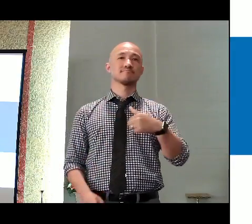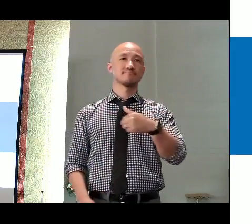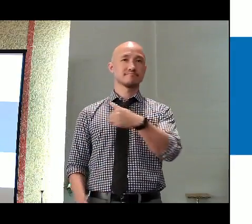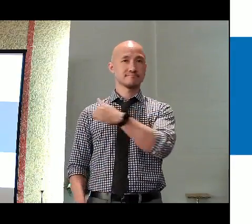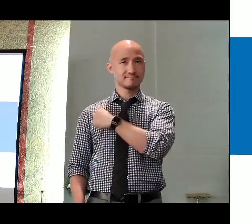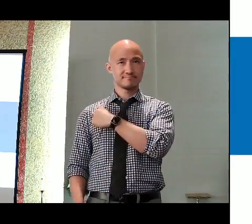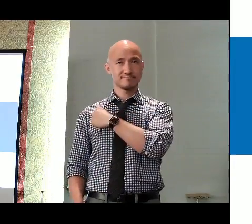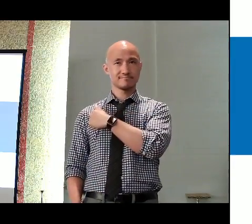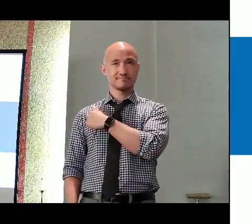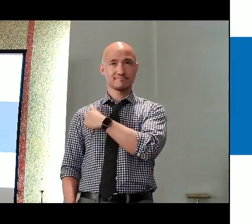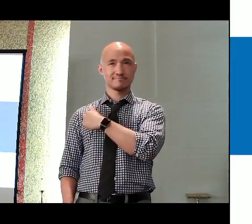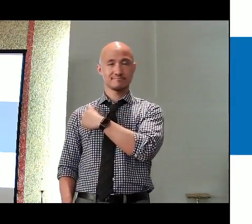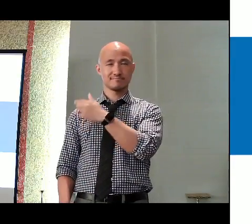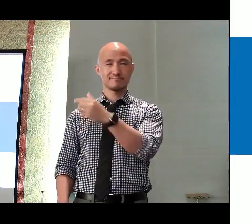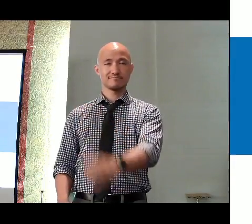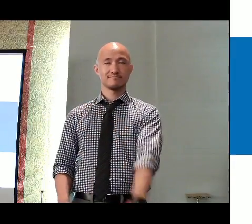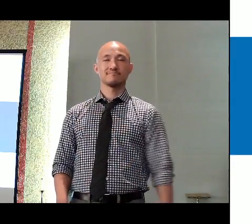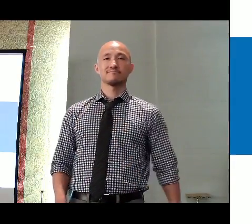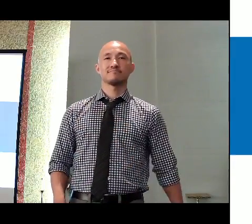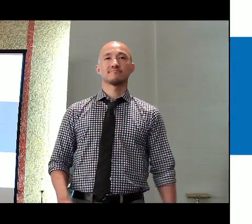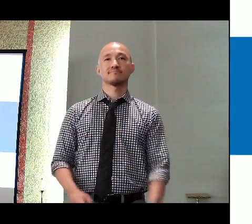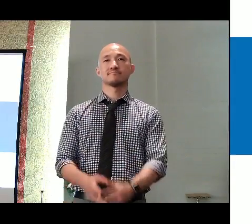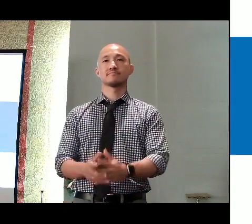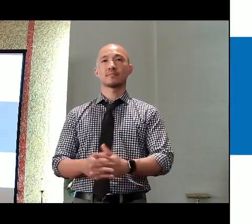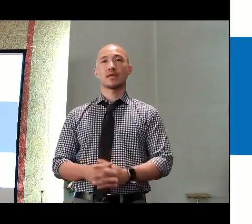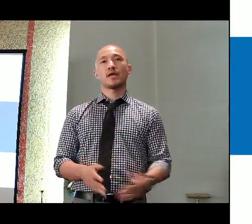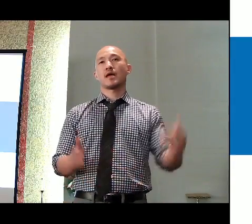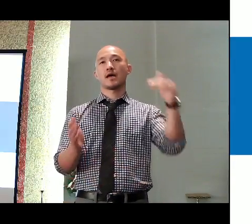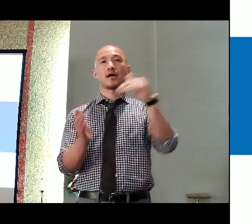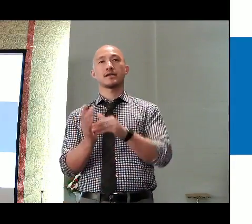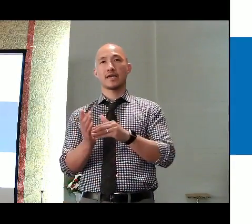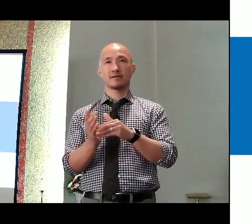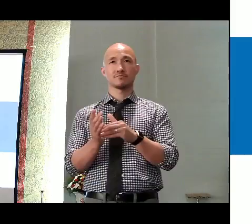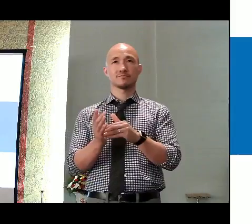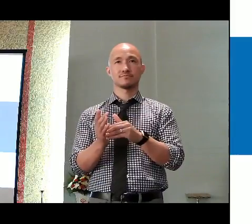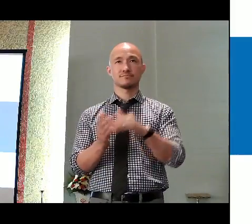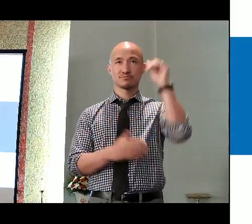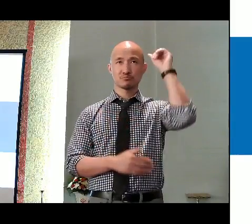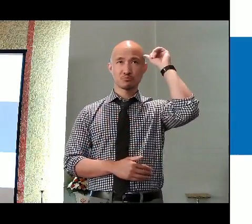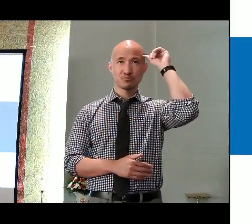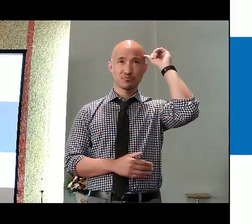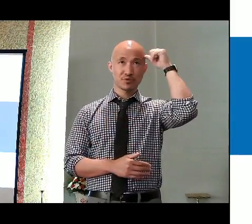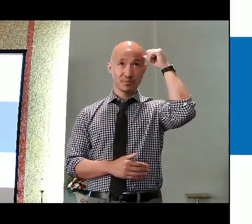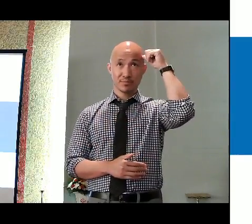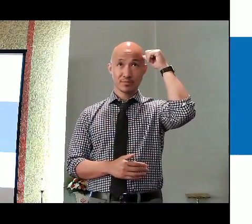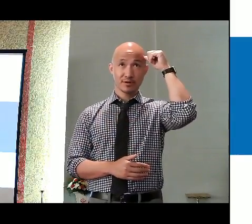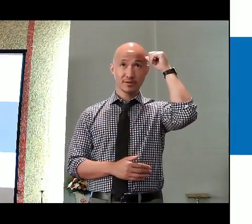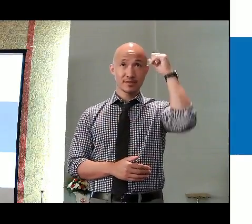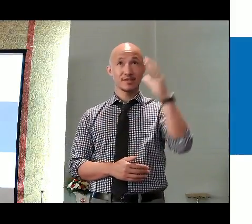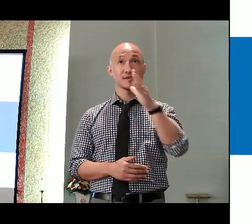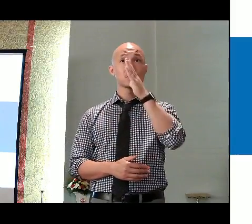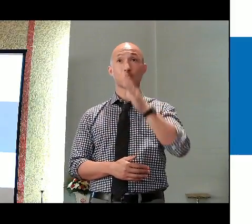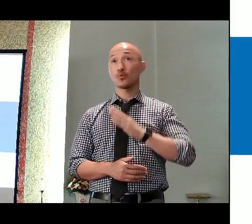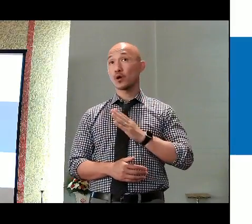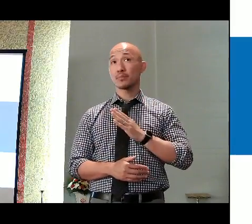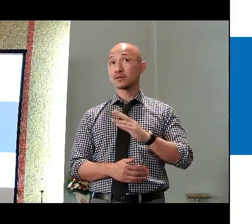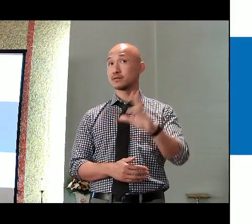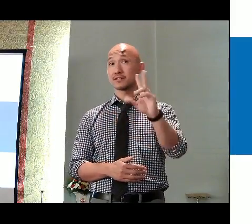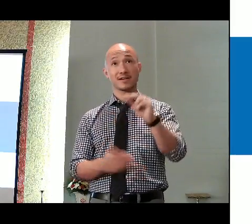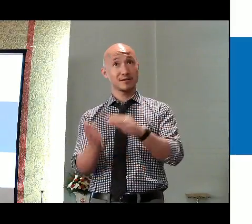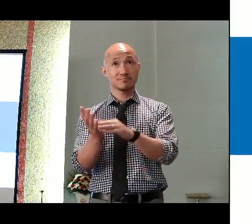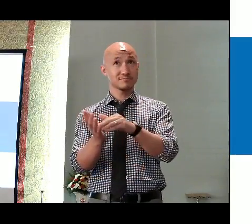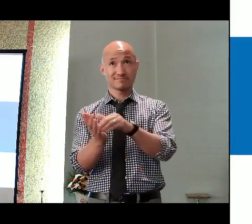not directing us necessarily to understand women in general. Good luck to you in doing